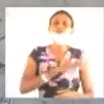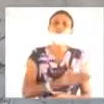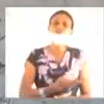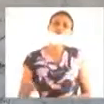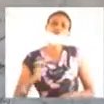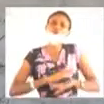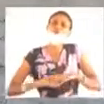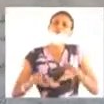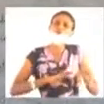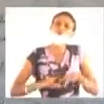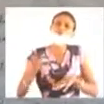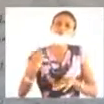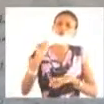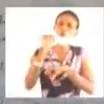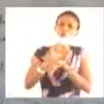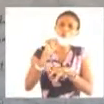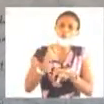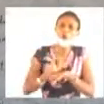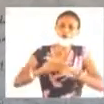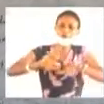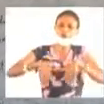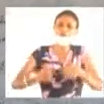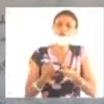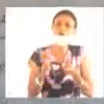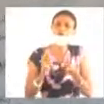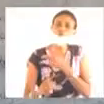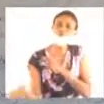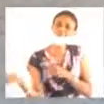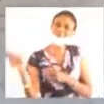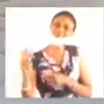do or to render such service. We